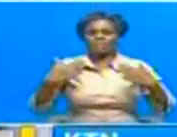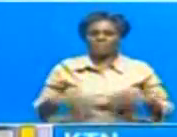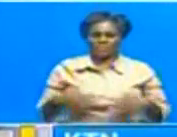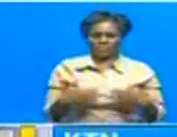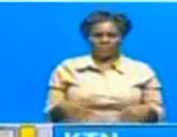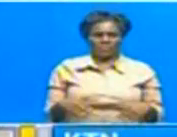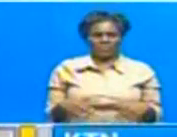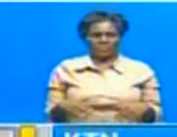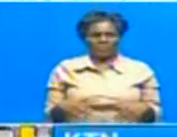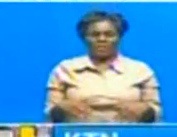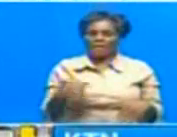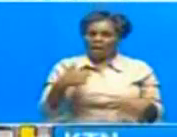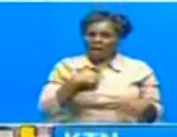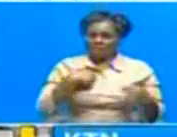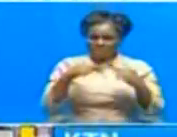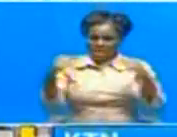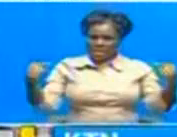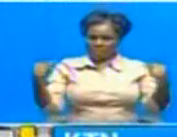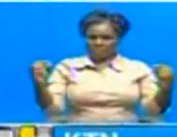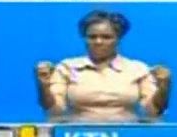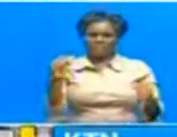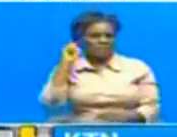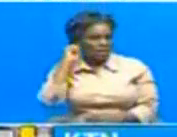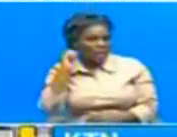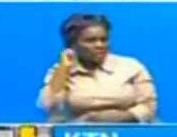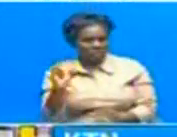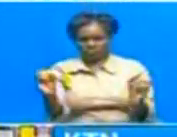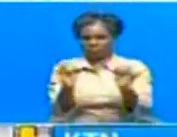Right. I don't have enmities among